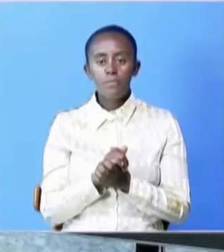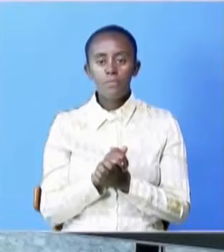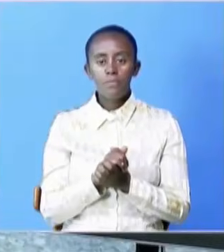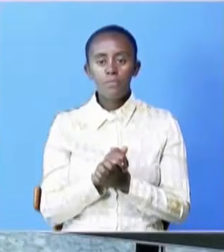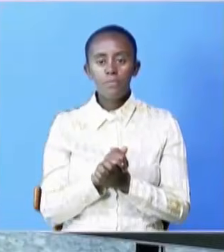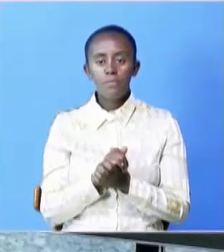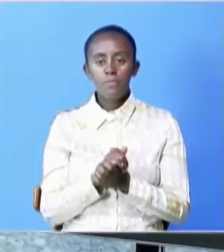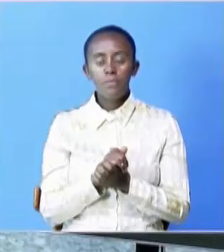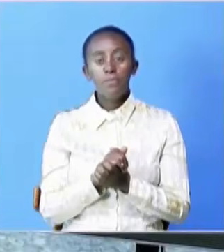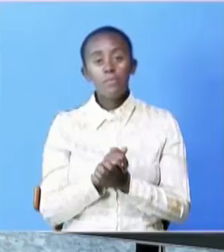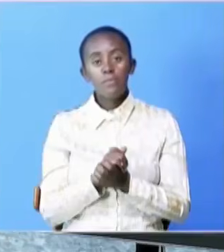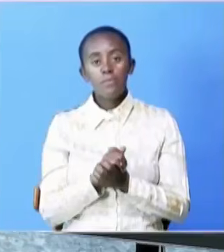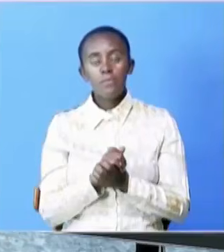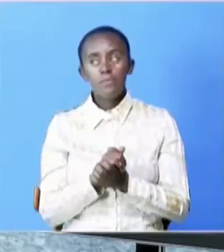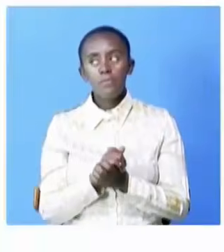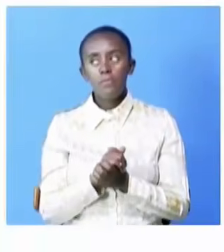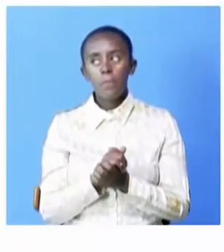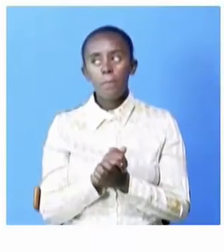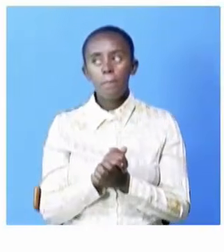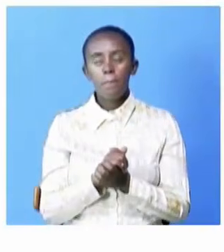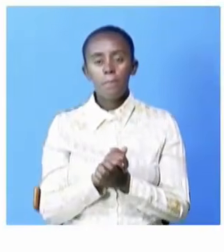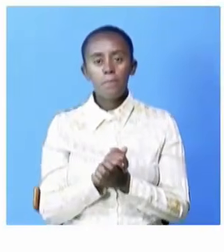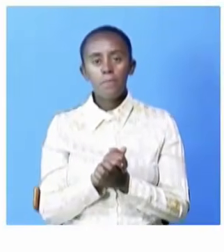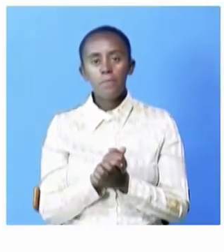Yeah, buzz.